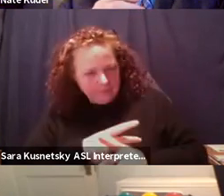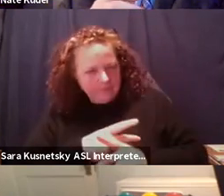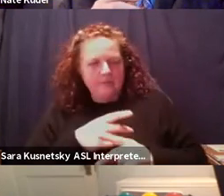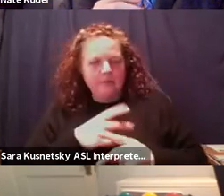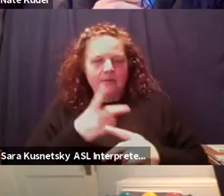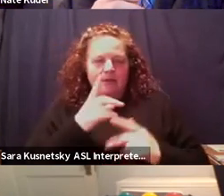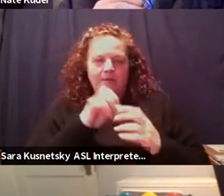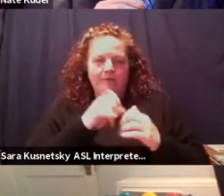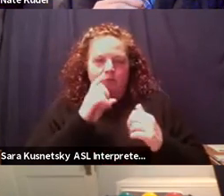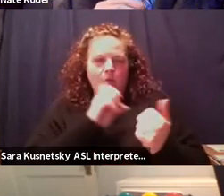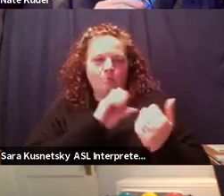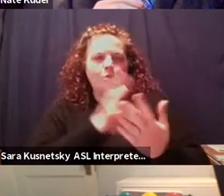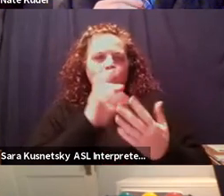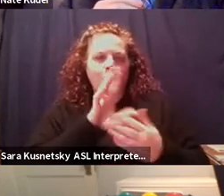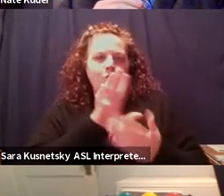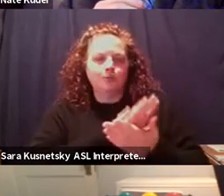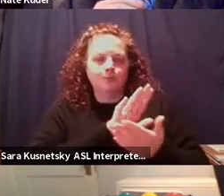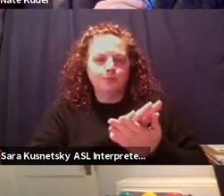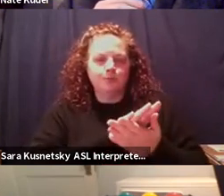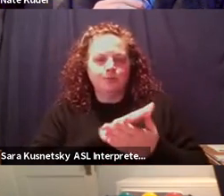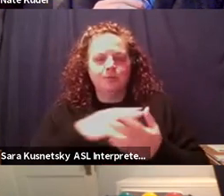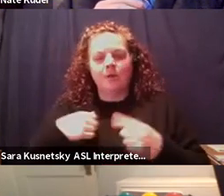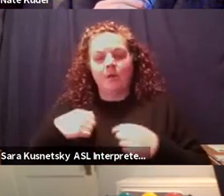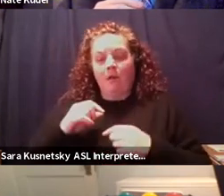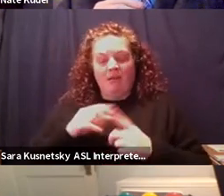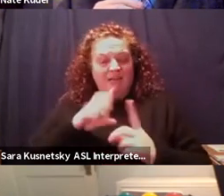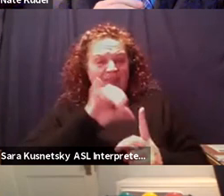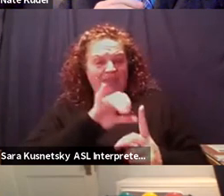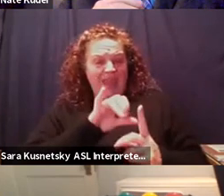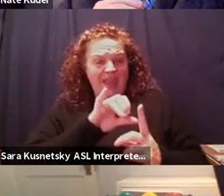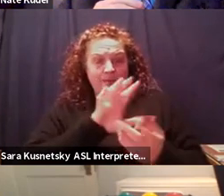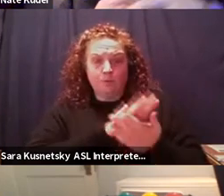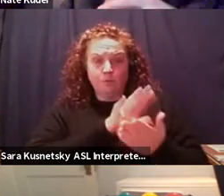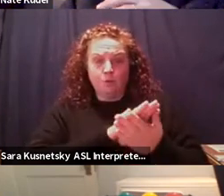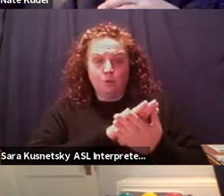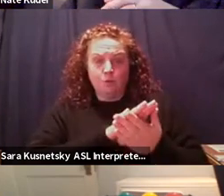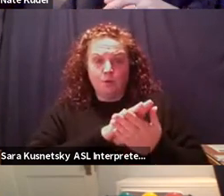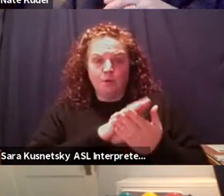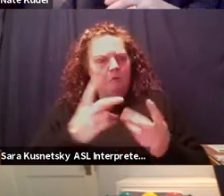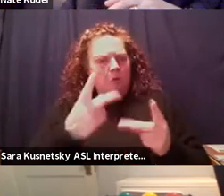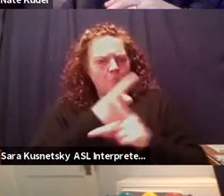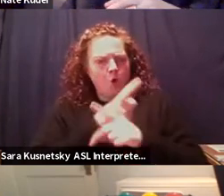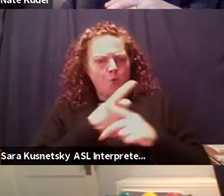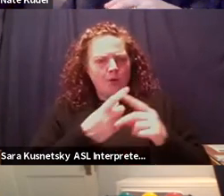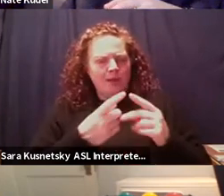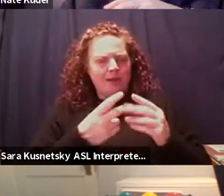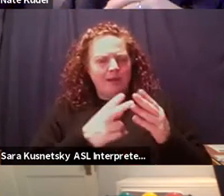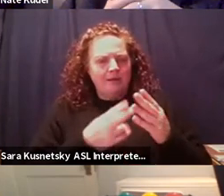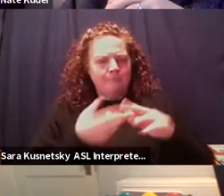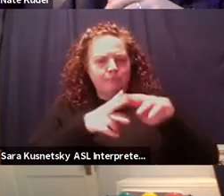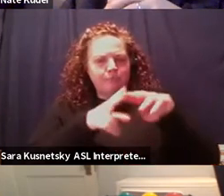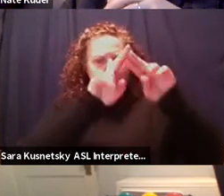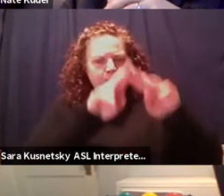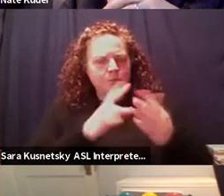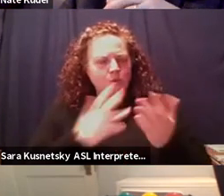what is a reasonable assumption around returning enrollment for that school because they've seen such significant enrollment decline. And